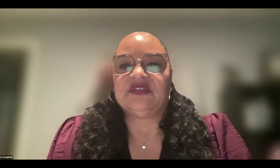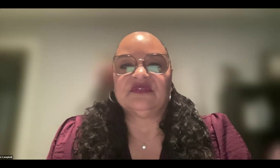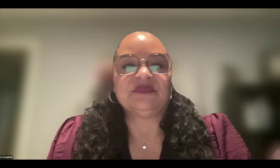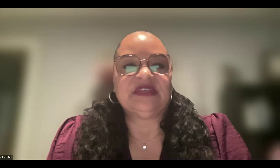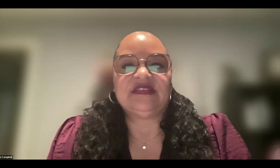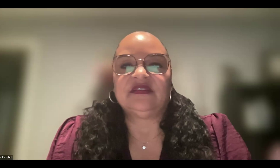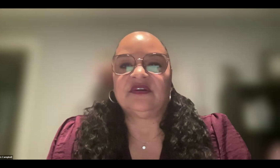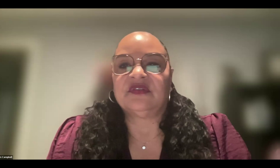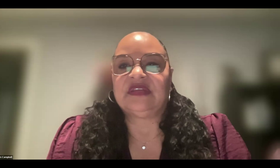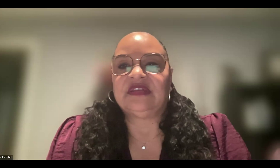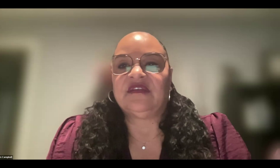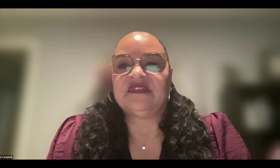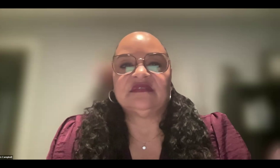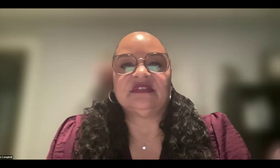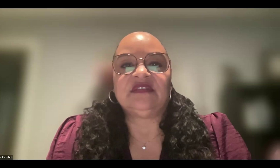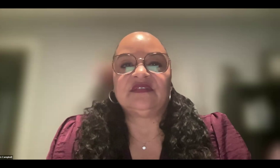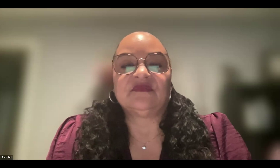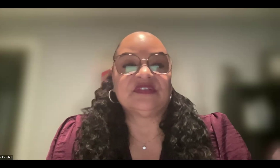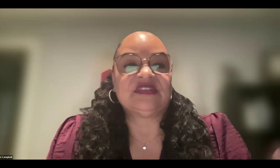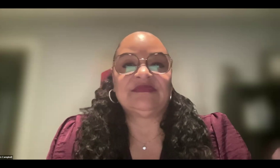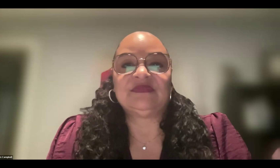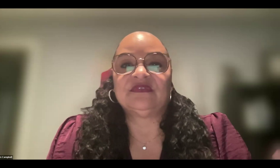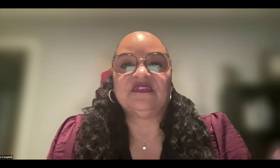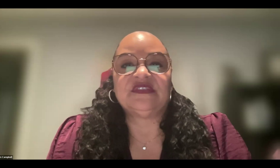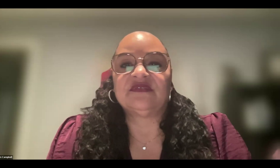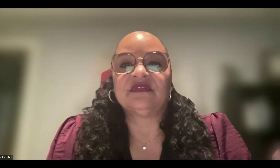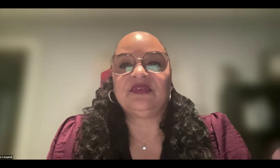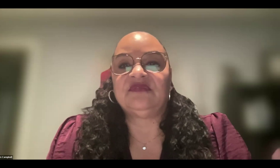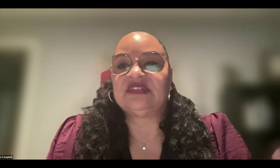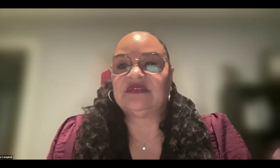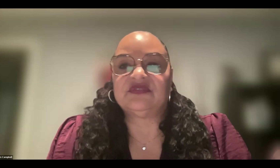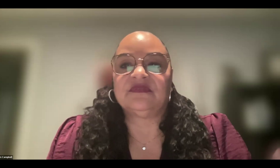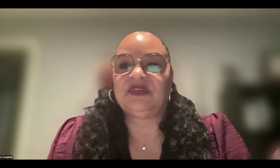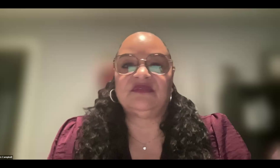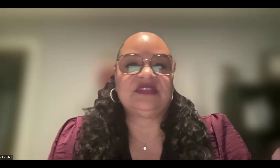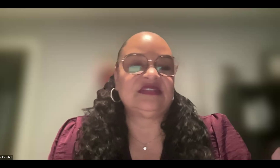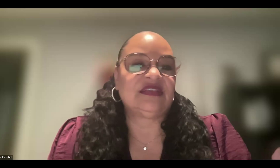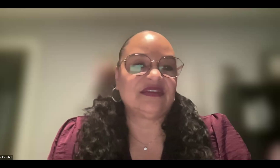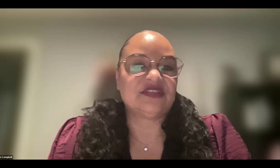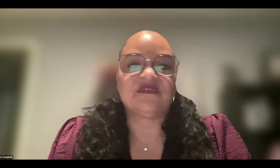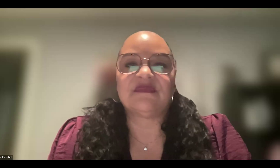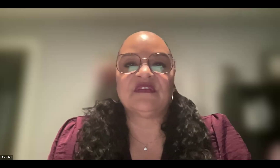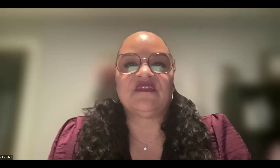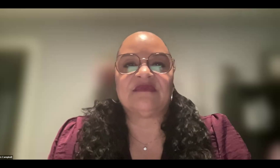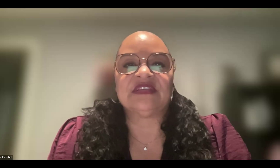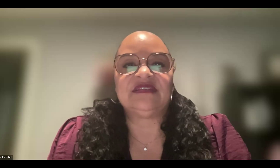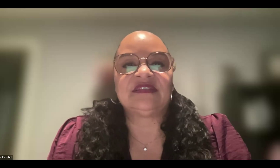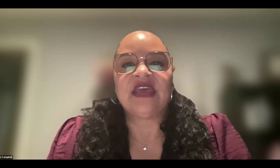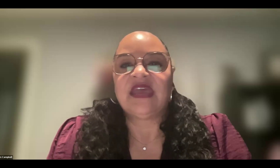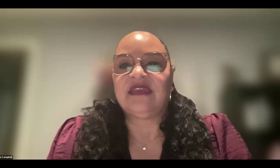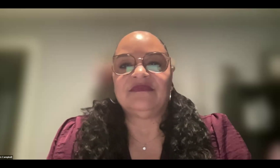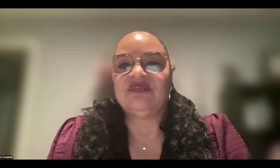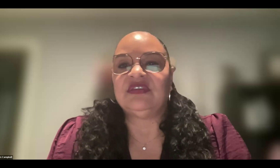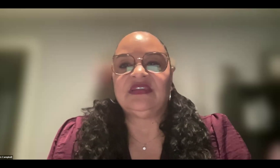know that children placed in congregate care facilities are more susceptible to physical abuse, sexual abuse, disconnection from their